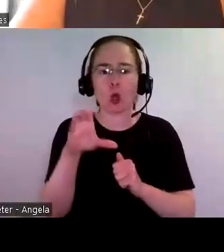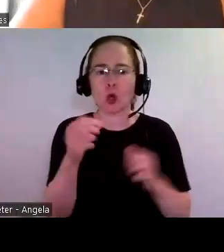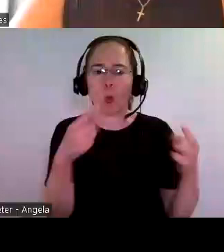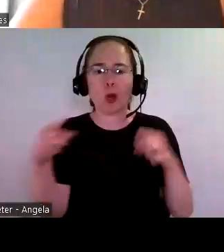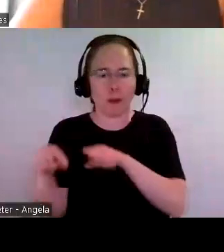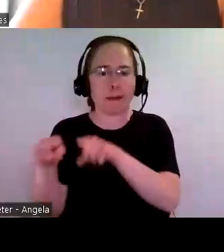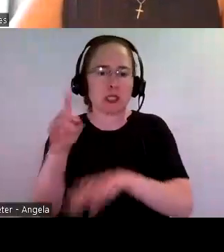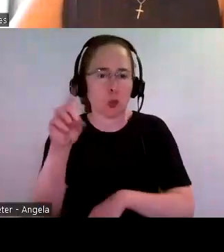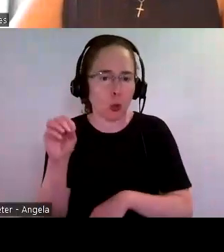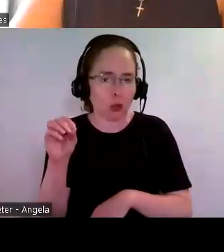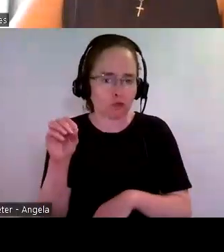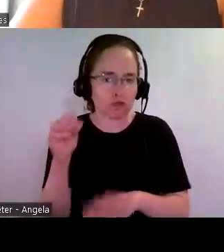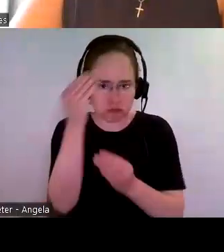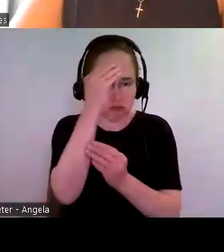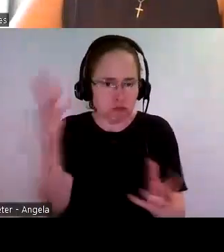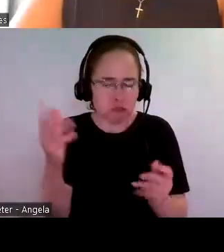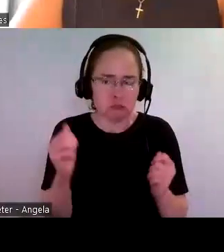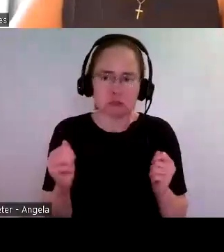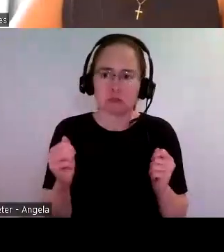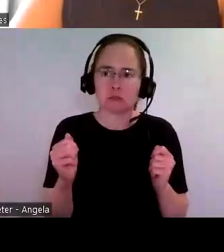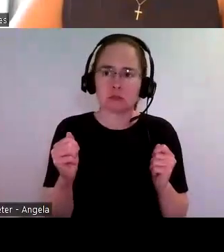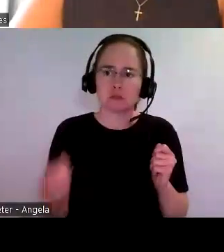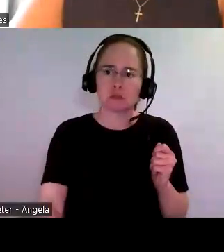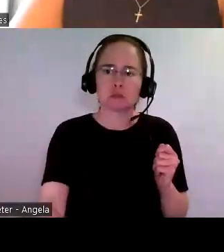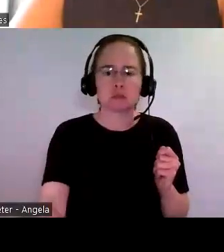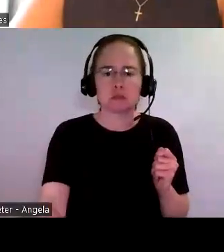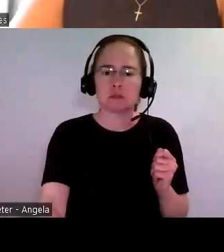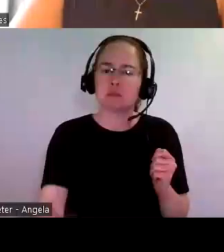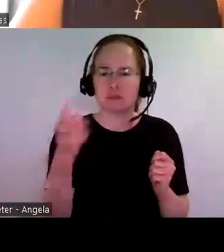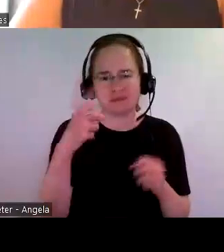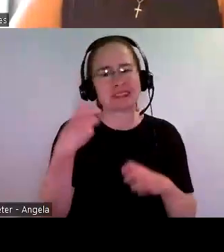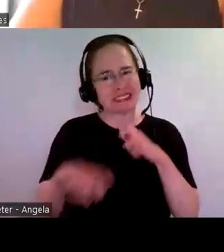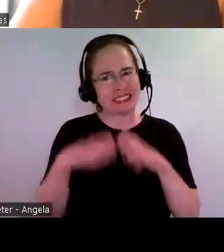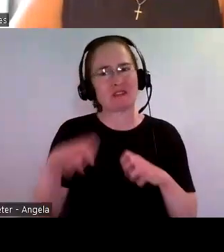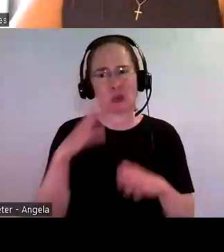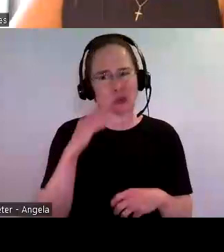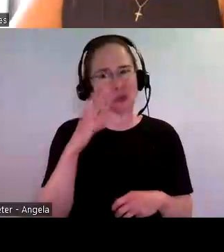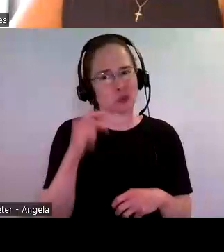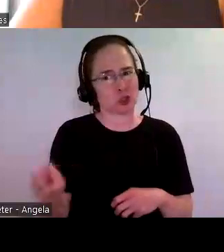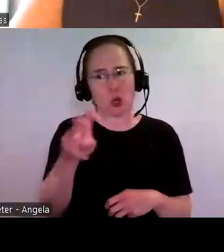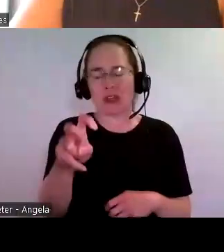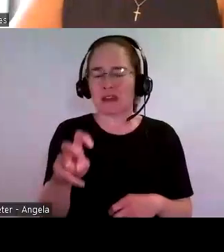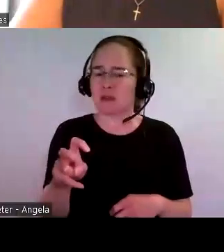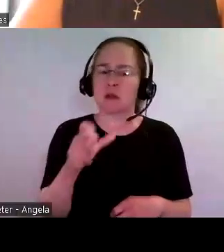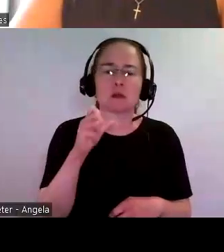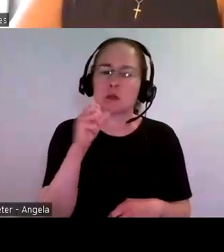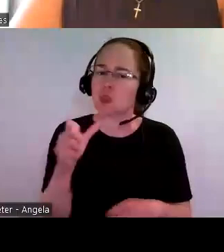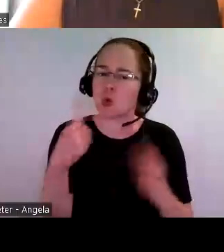disorder. And it is a very difficult journey. You should not travel it